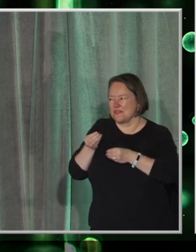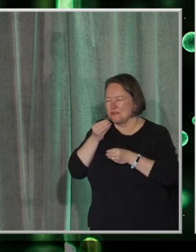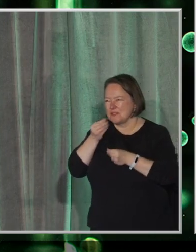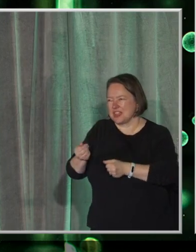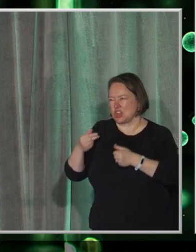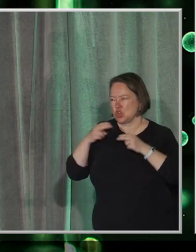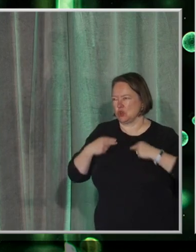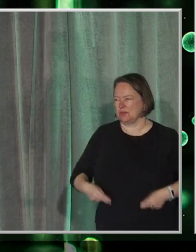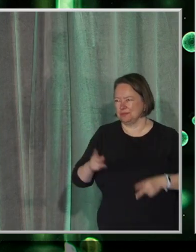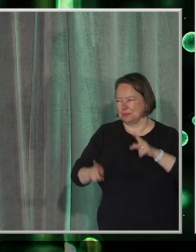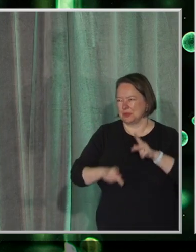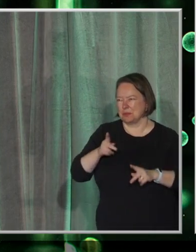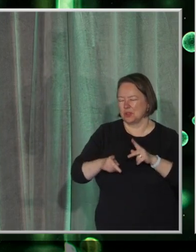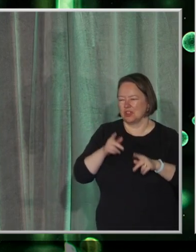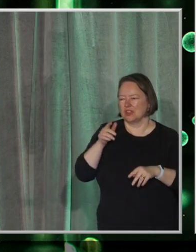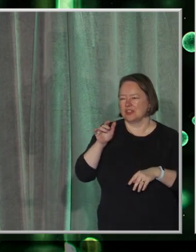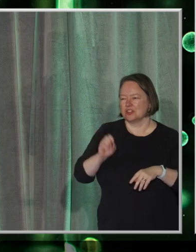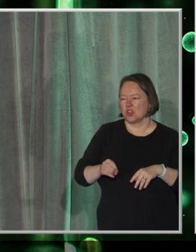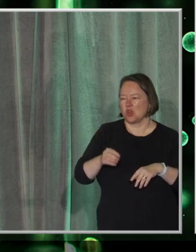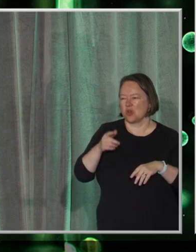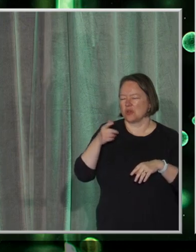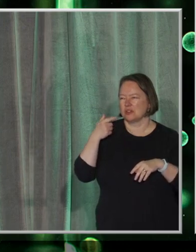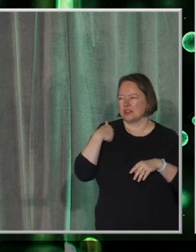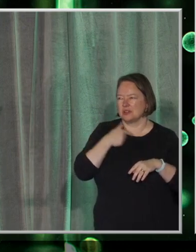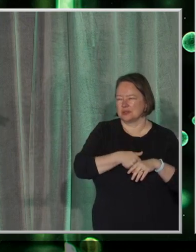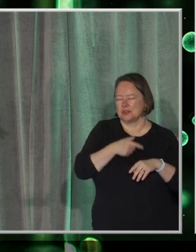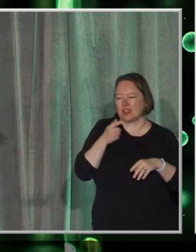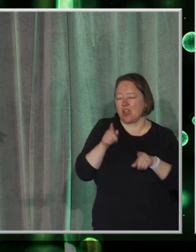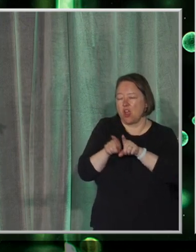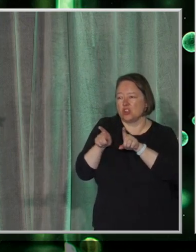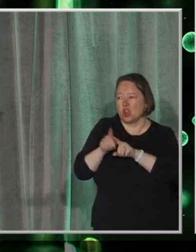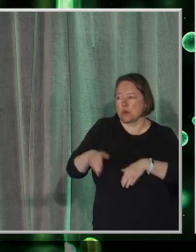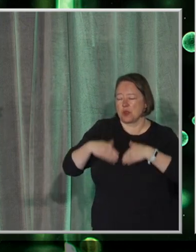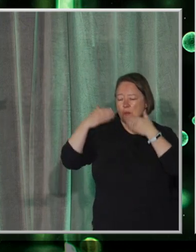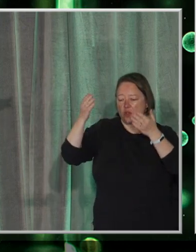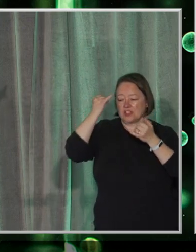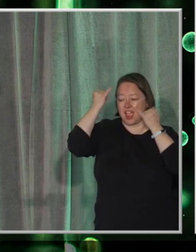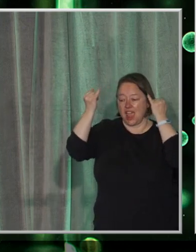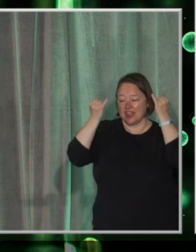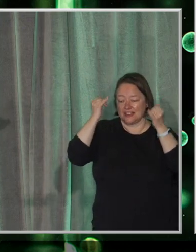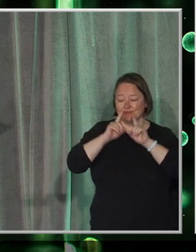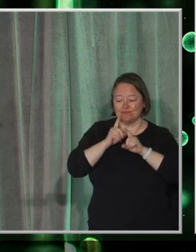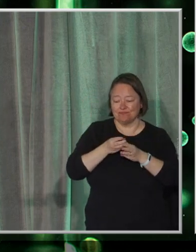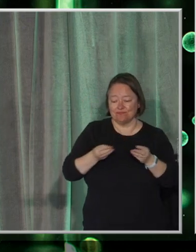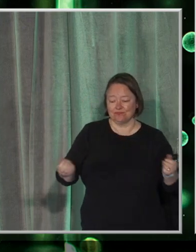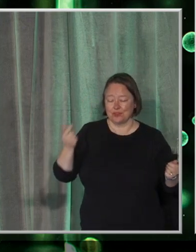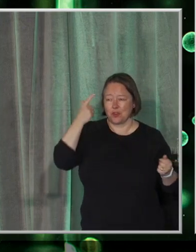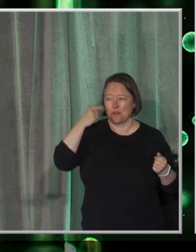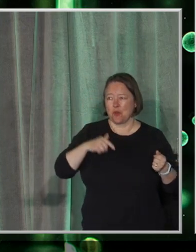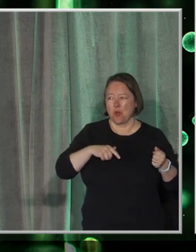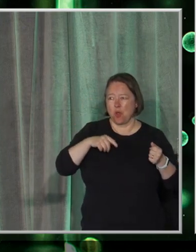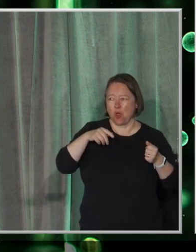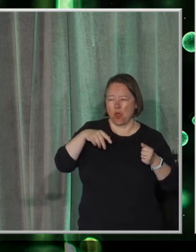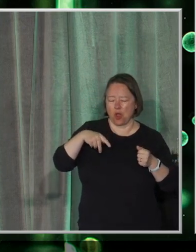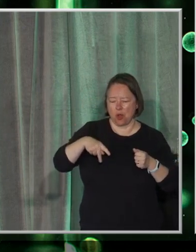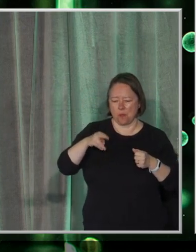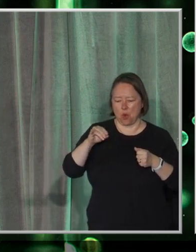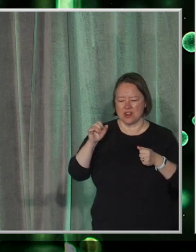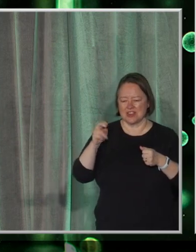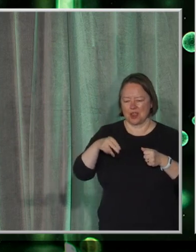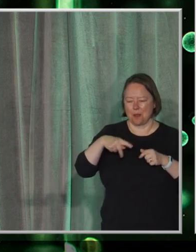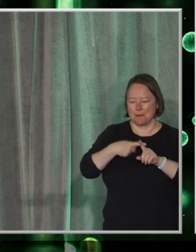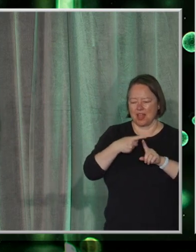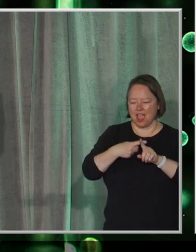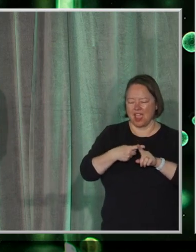separated and each one might leave each other alone. So we are proposing for the livestock nutrition to use the